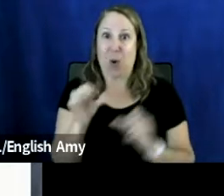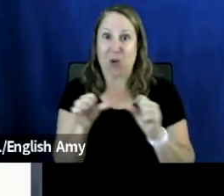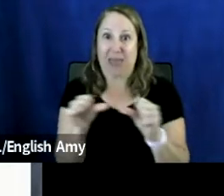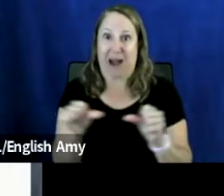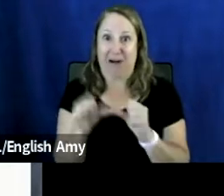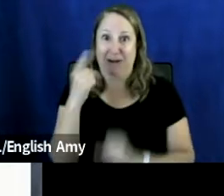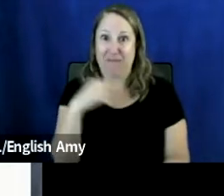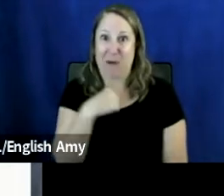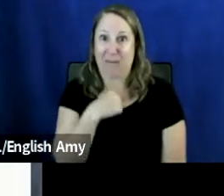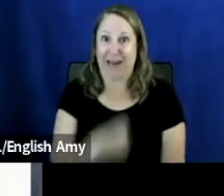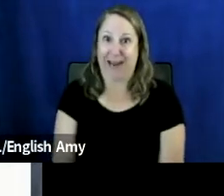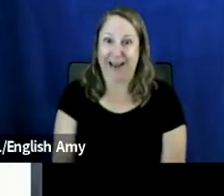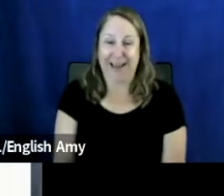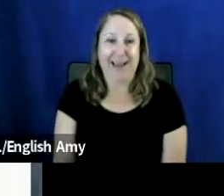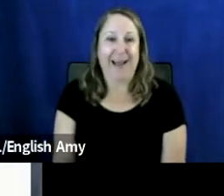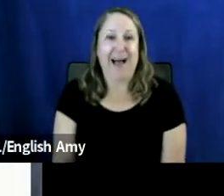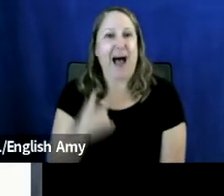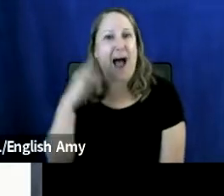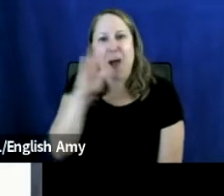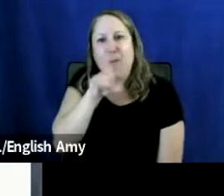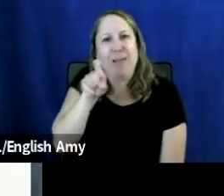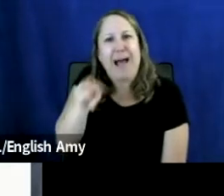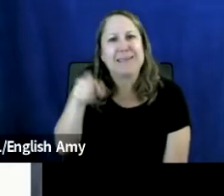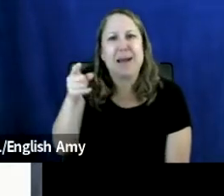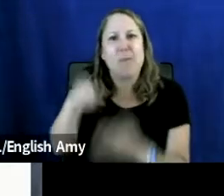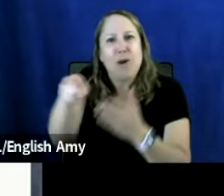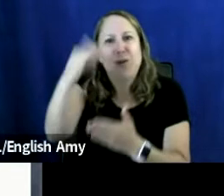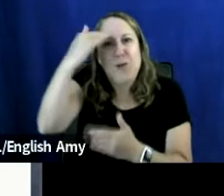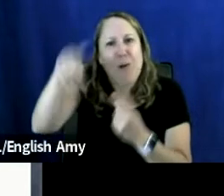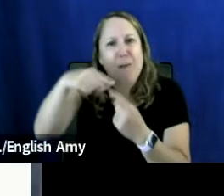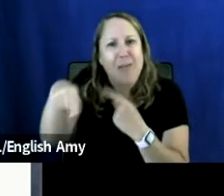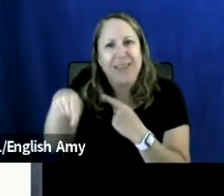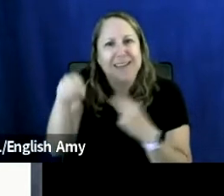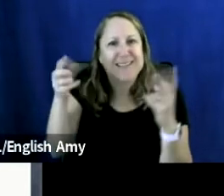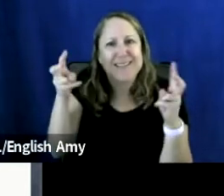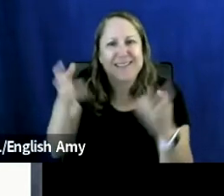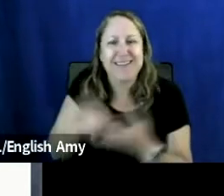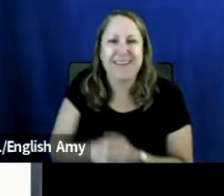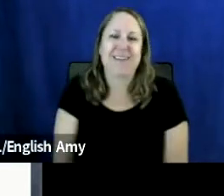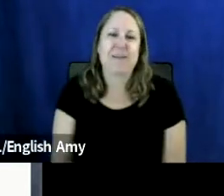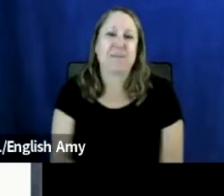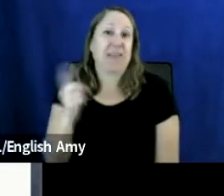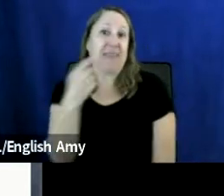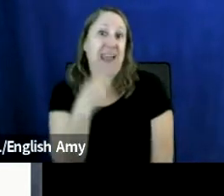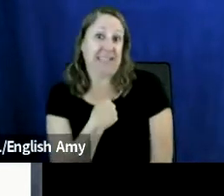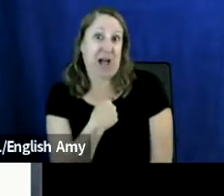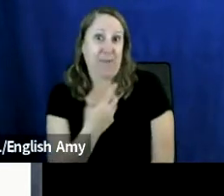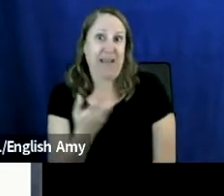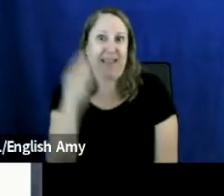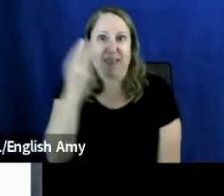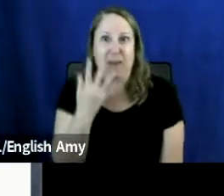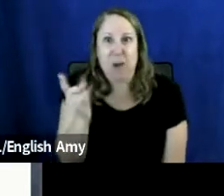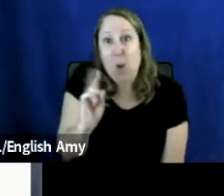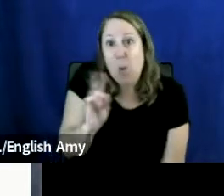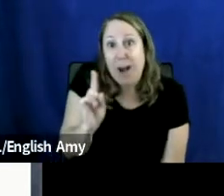If I'll just ask them, like, what do you know about this? And then they tell me, and they let me know where we're at, and